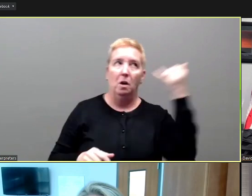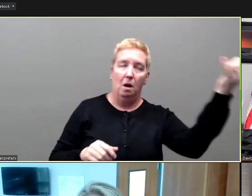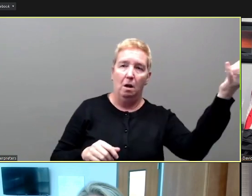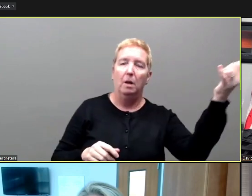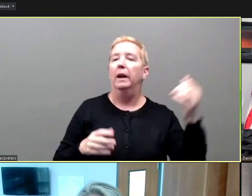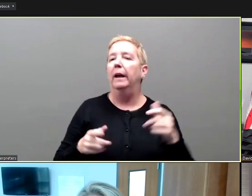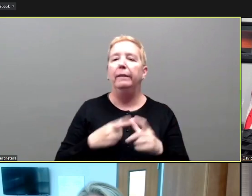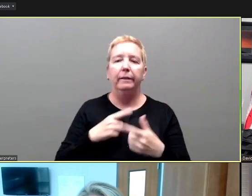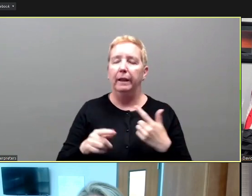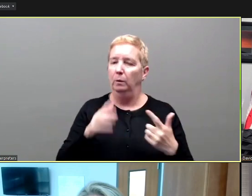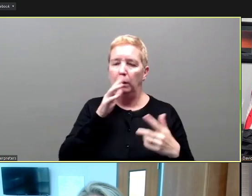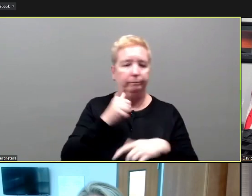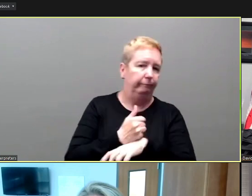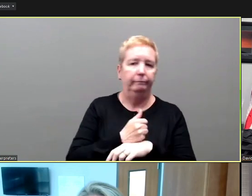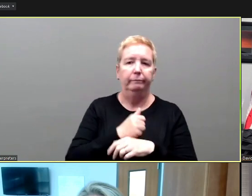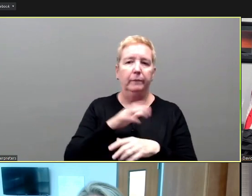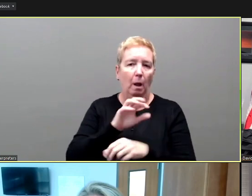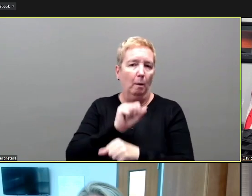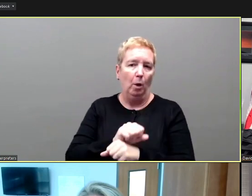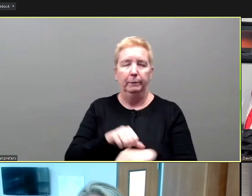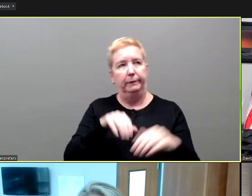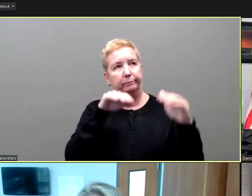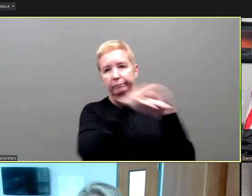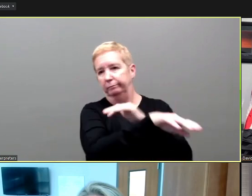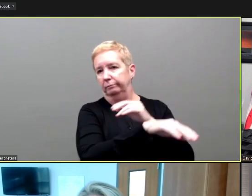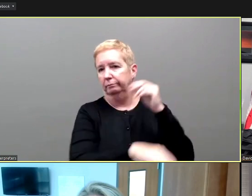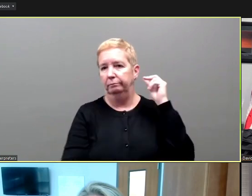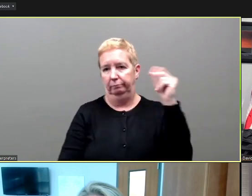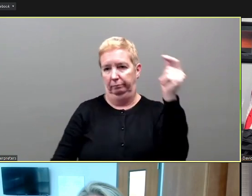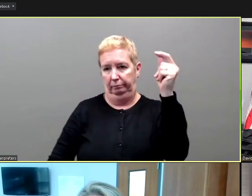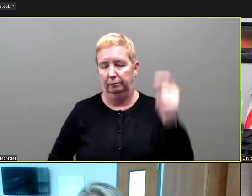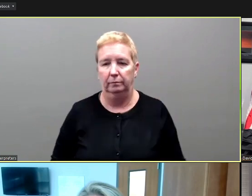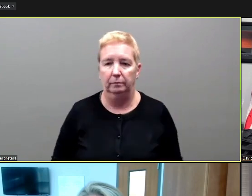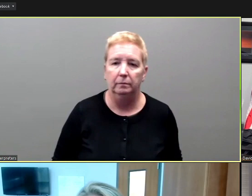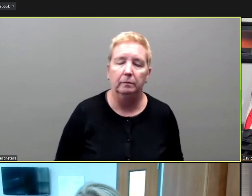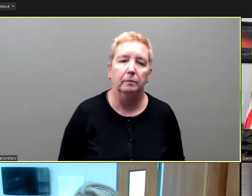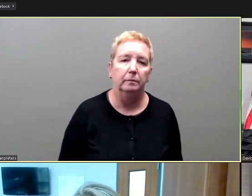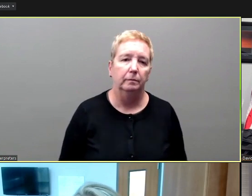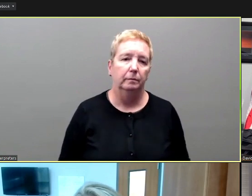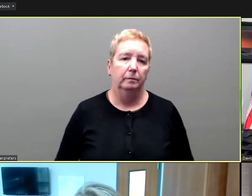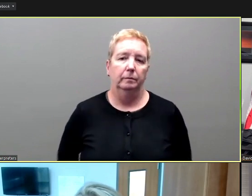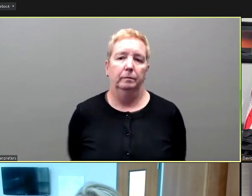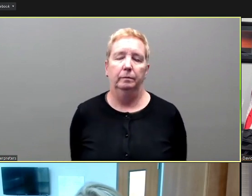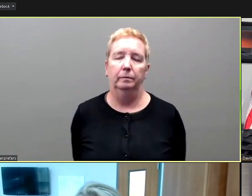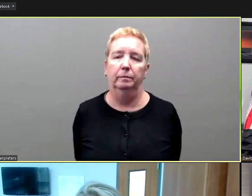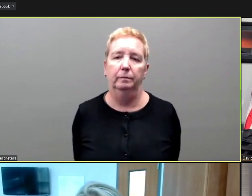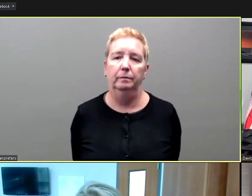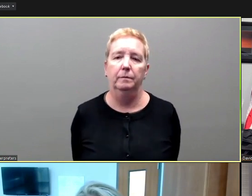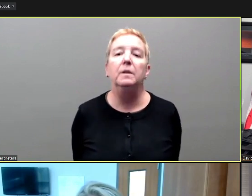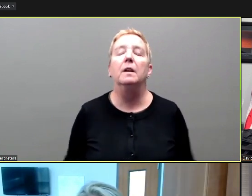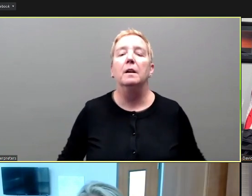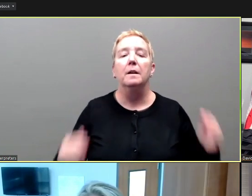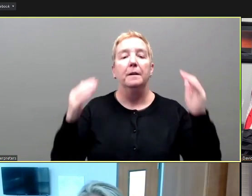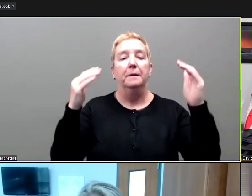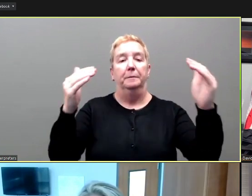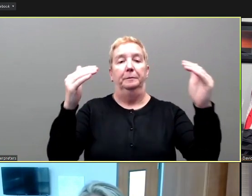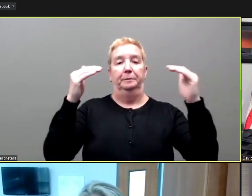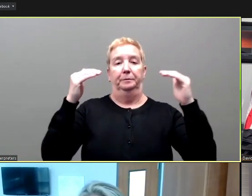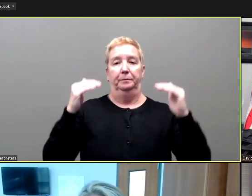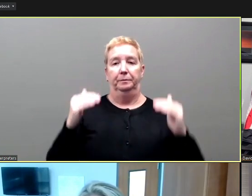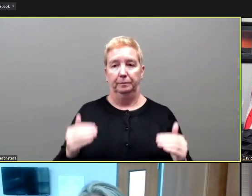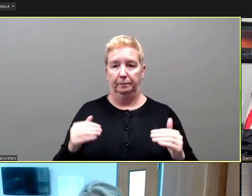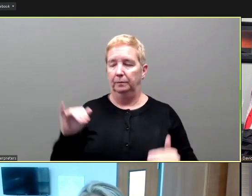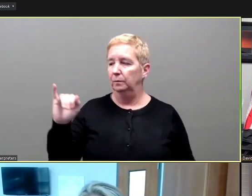you we'll get you right away. okay, and so next we're going to go to